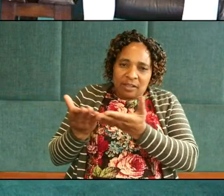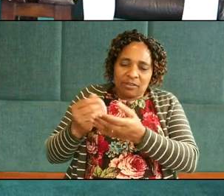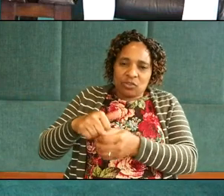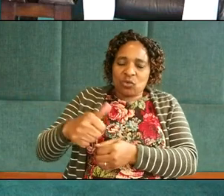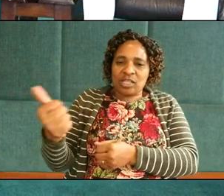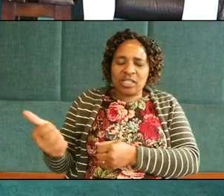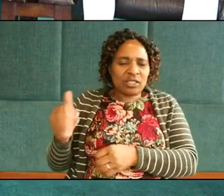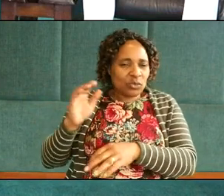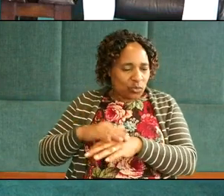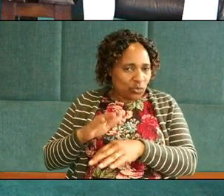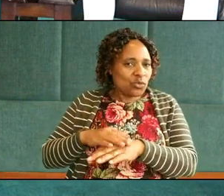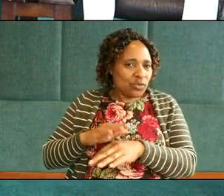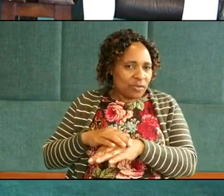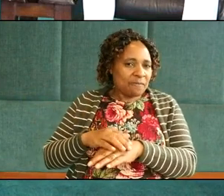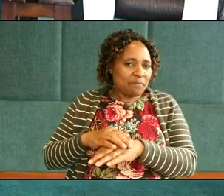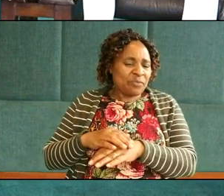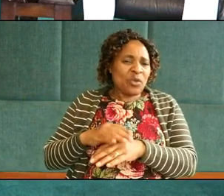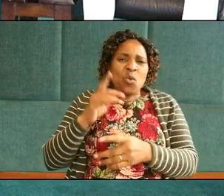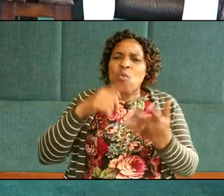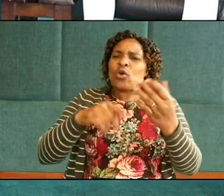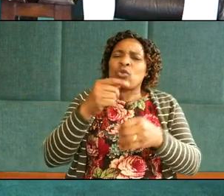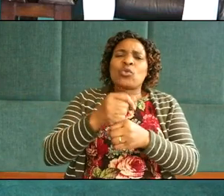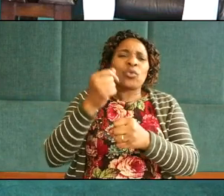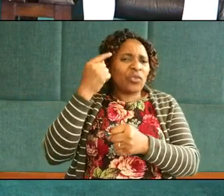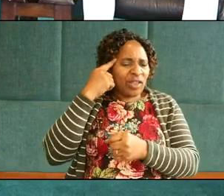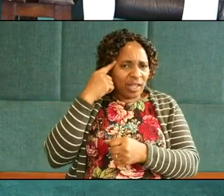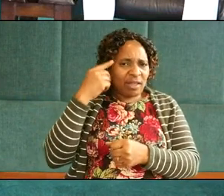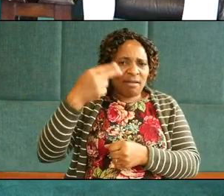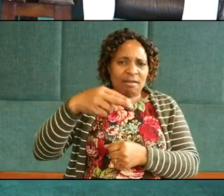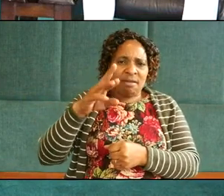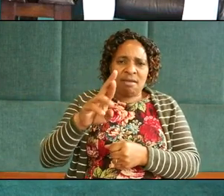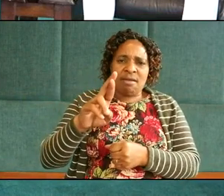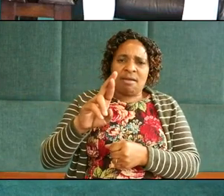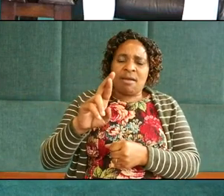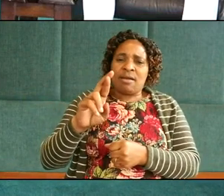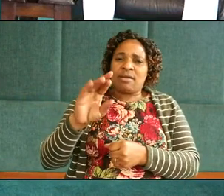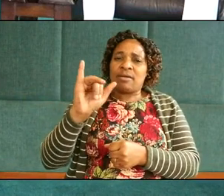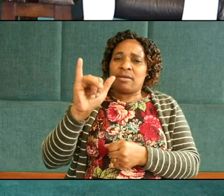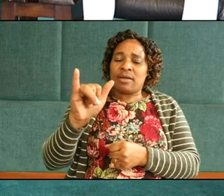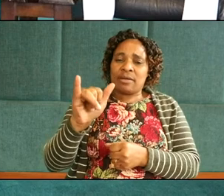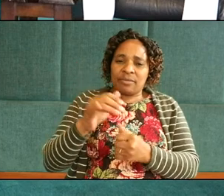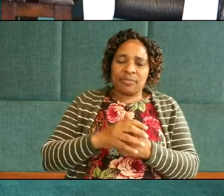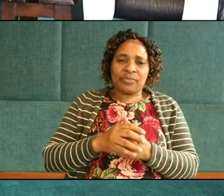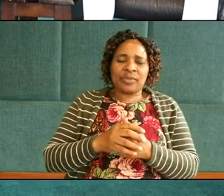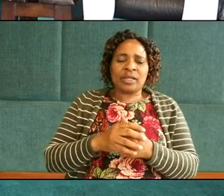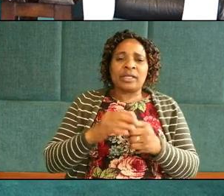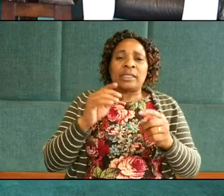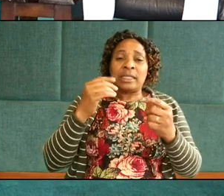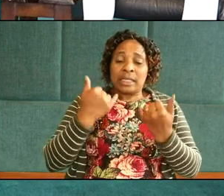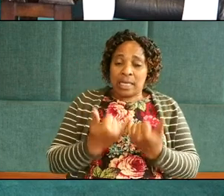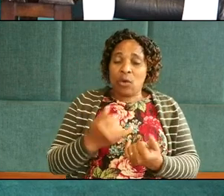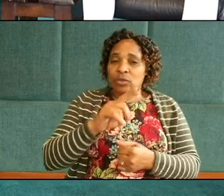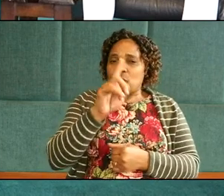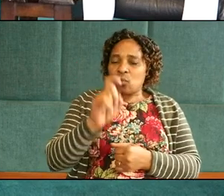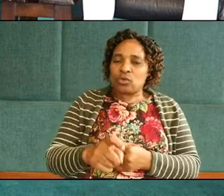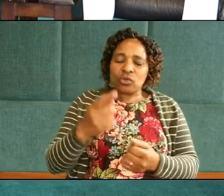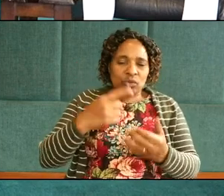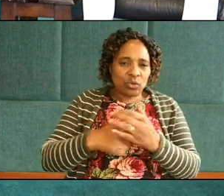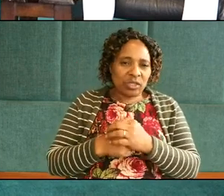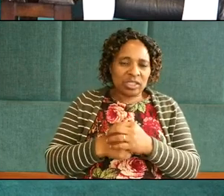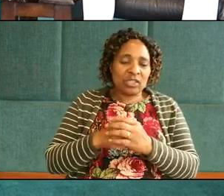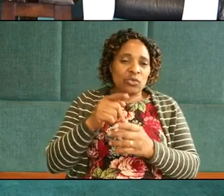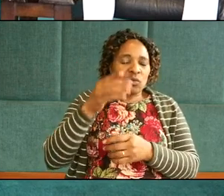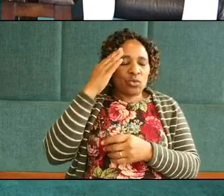Yeah, that's a good question. I don't know, Henry, what do you think about it as we try and move on? I think the question here is really, you